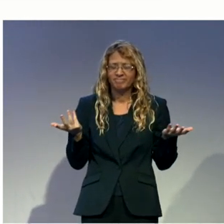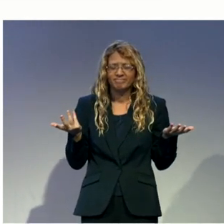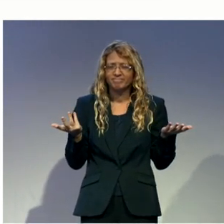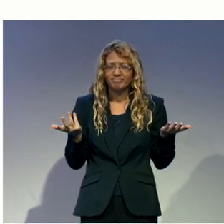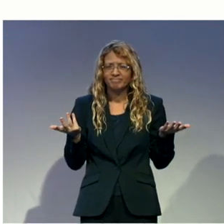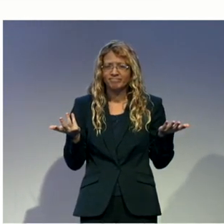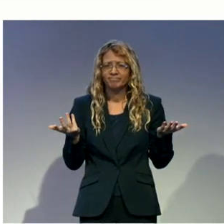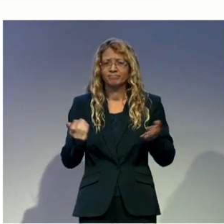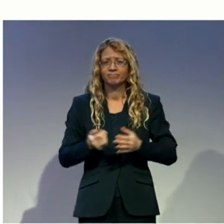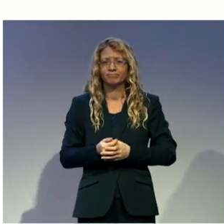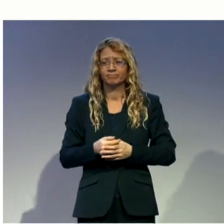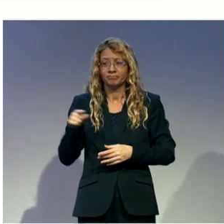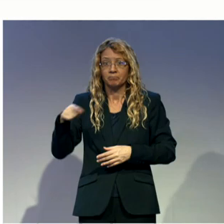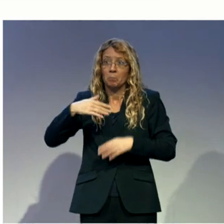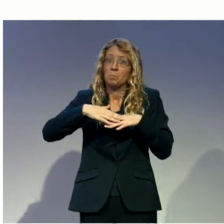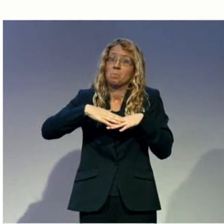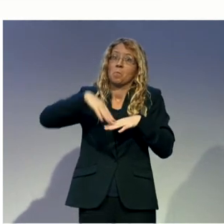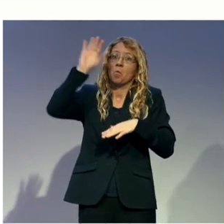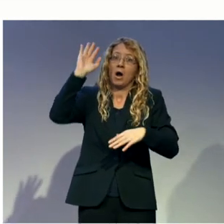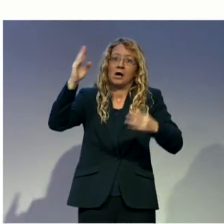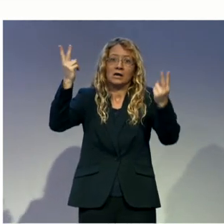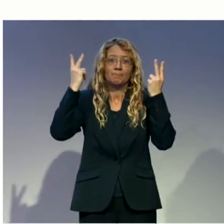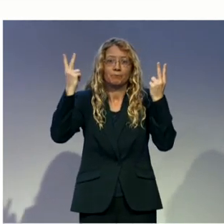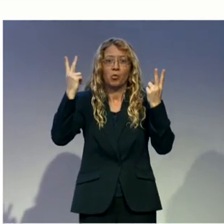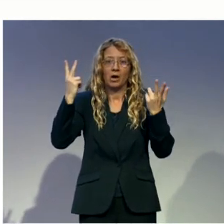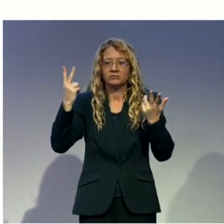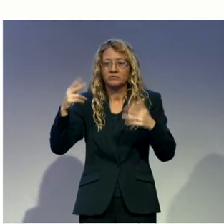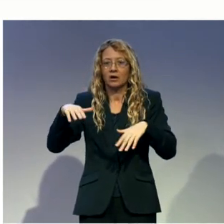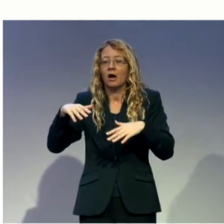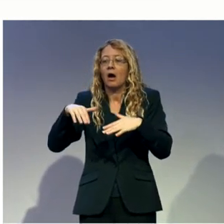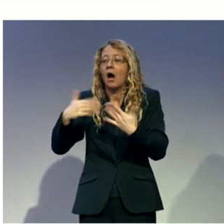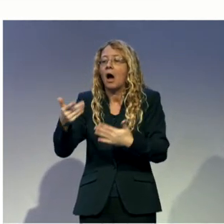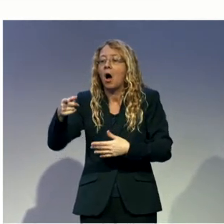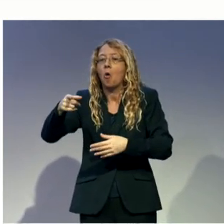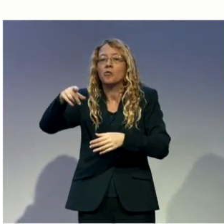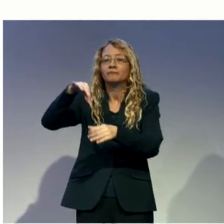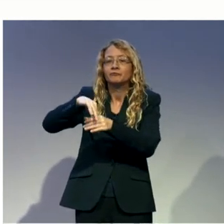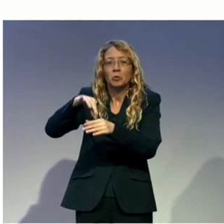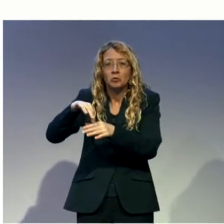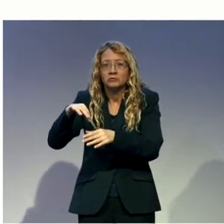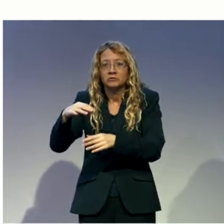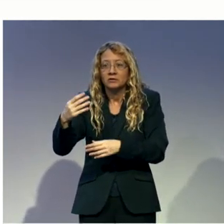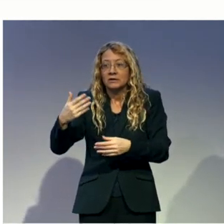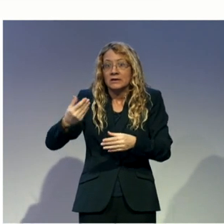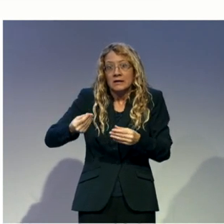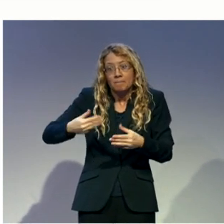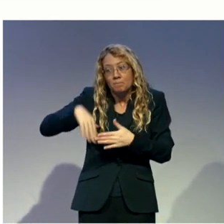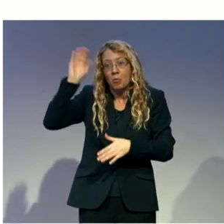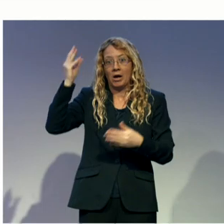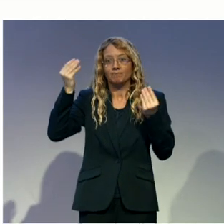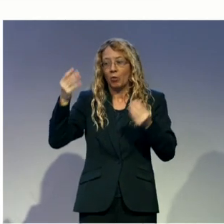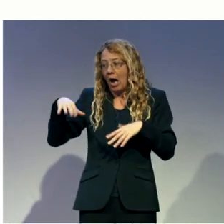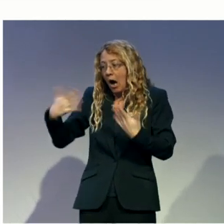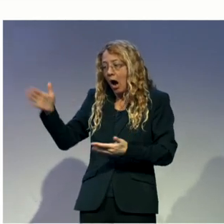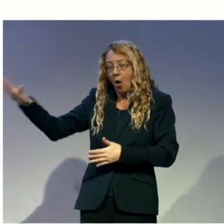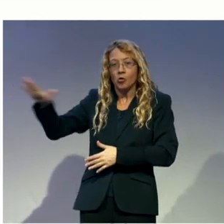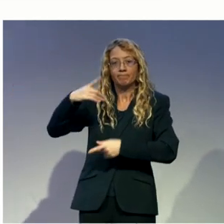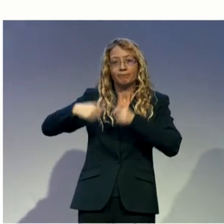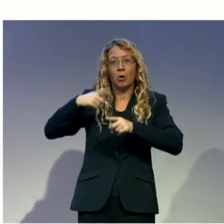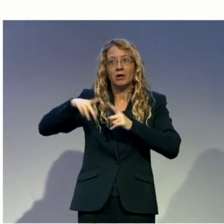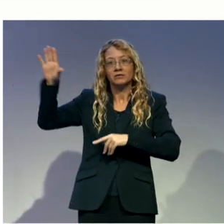important because it is not only about people with learning difficulties being able to vote, but also about being able to make